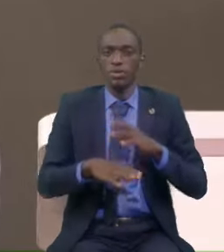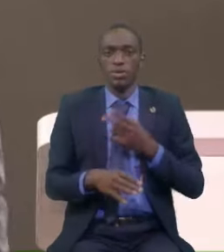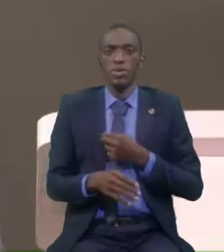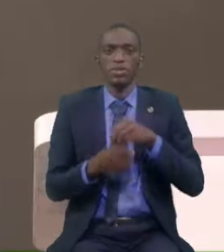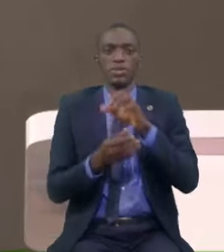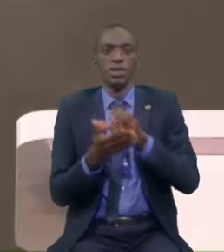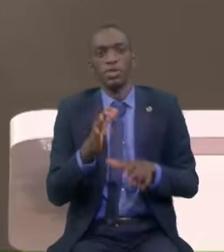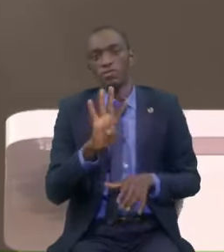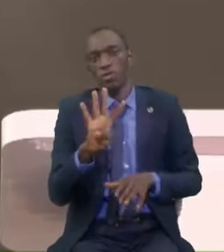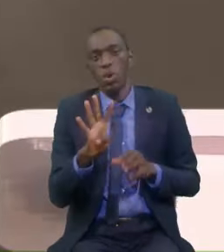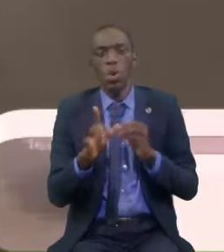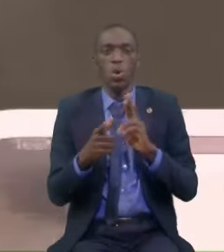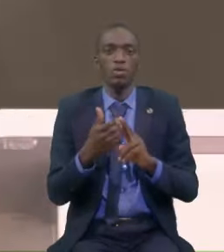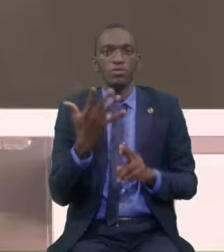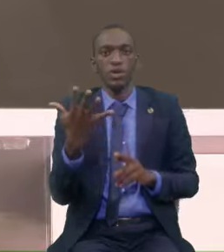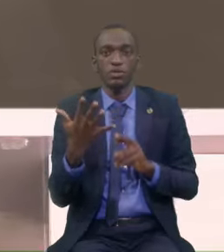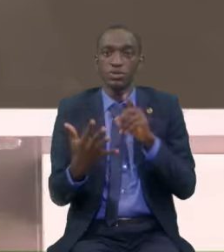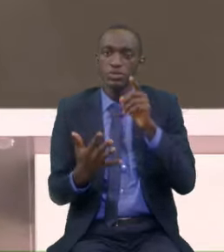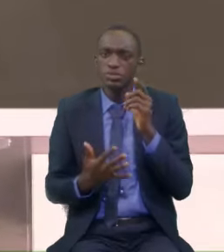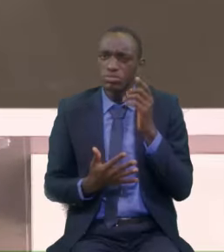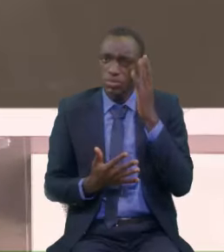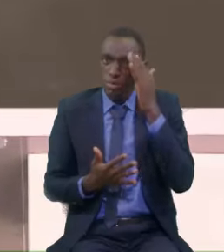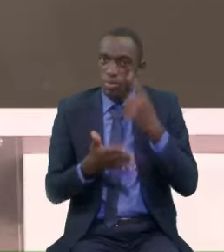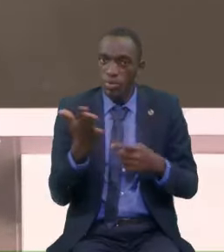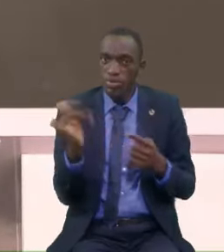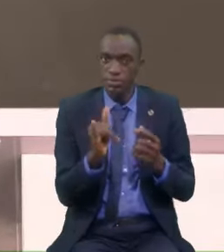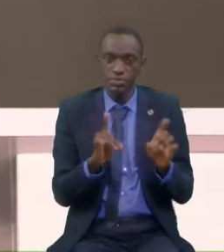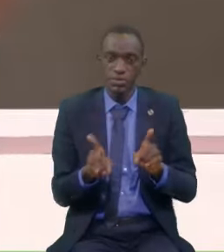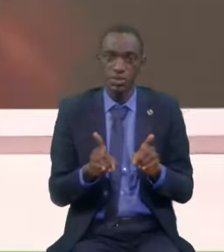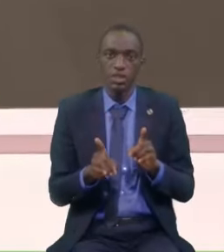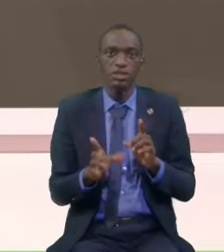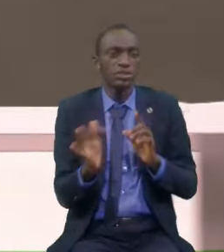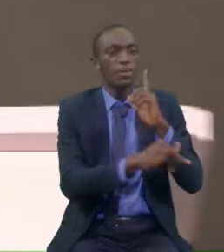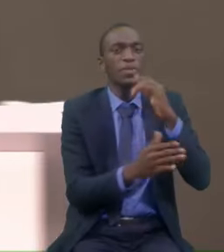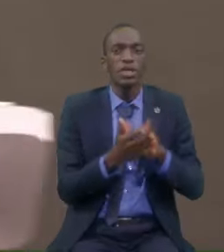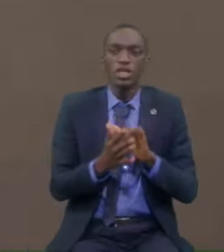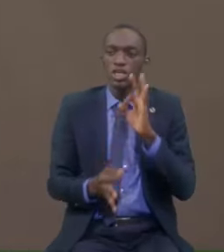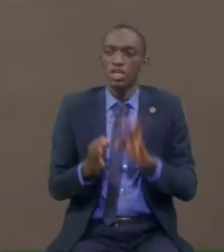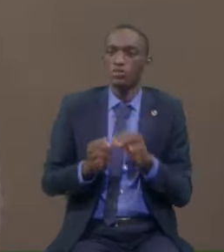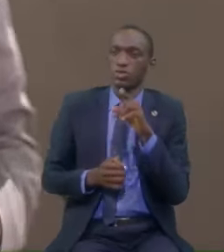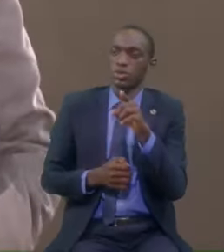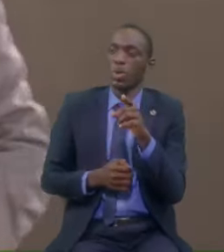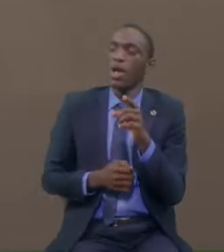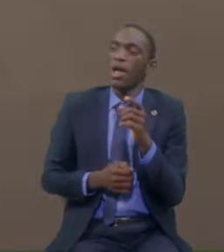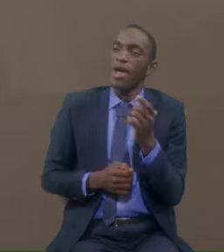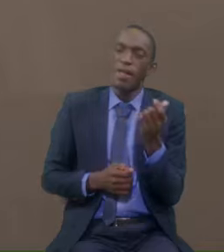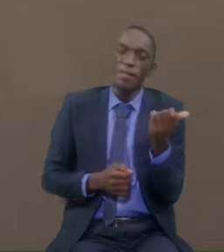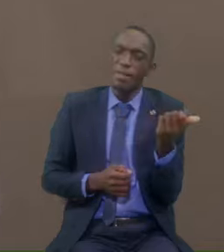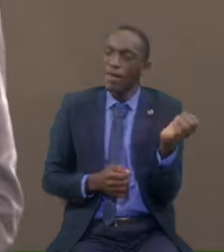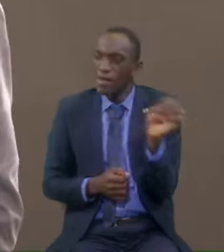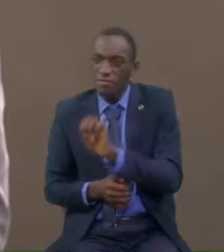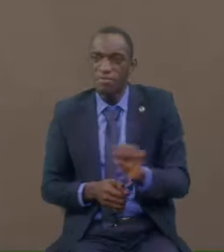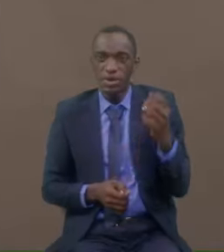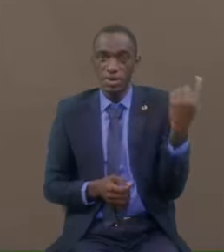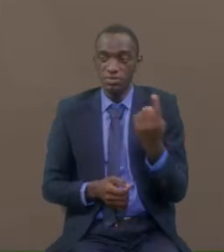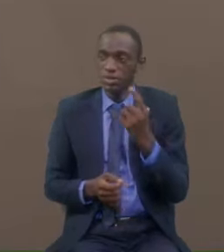They said, if you ever speak in that name again, see what will happen. And they didn't sit down